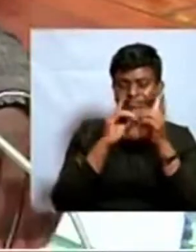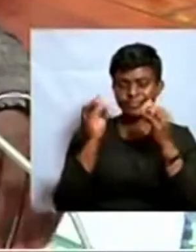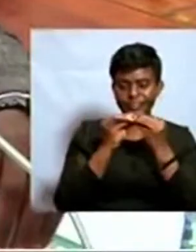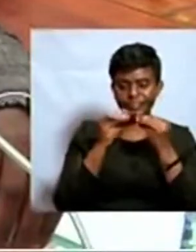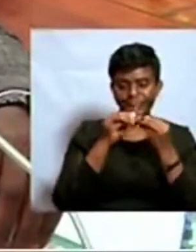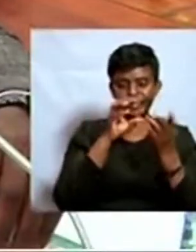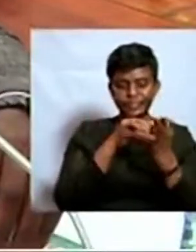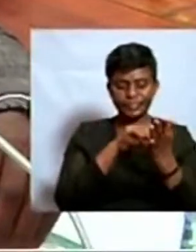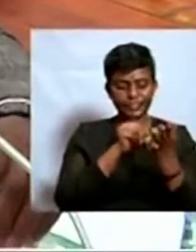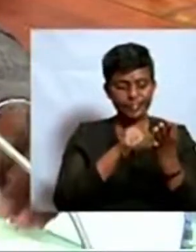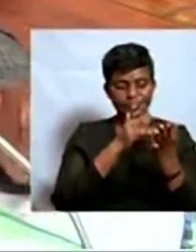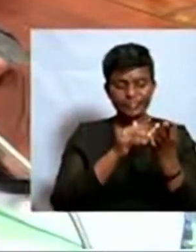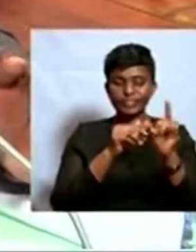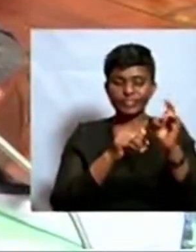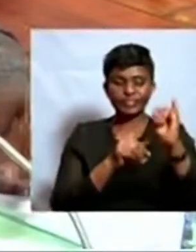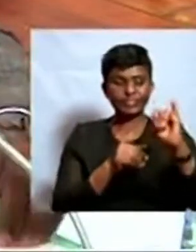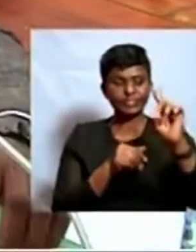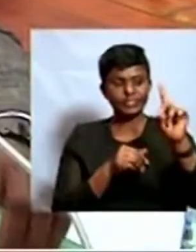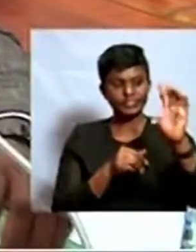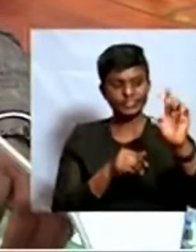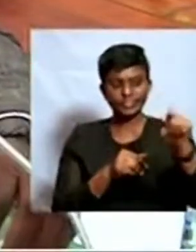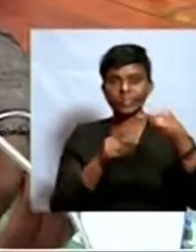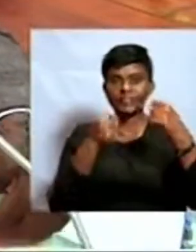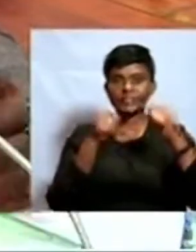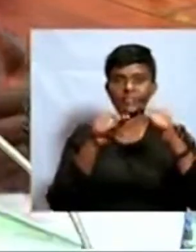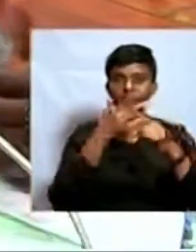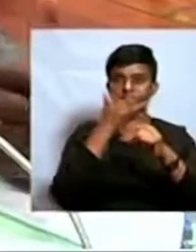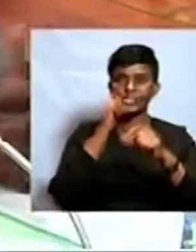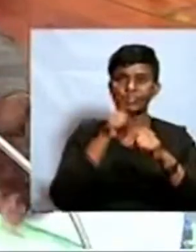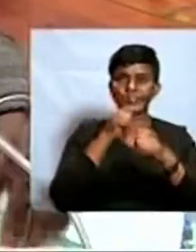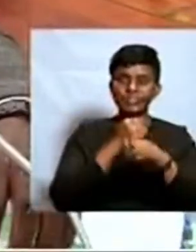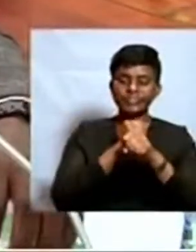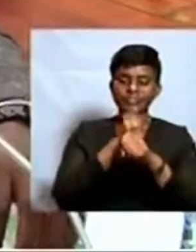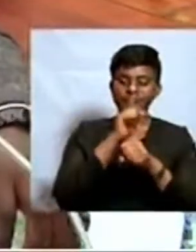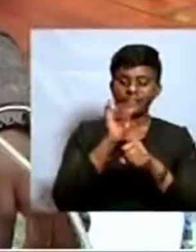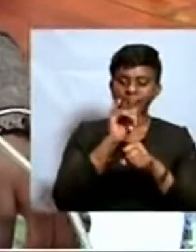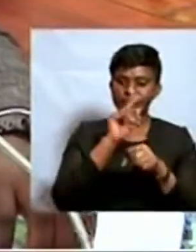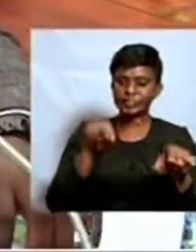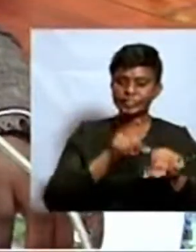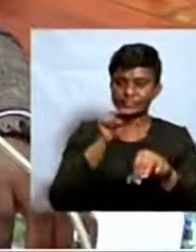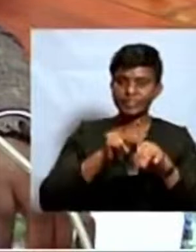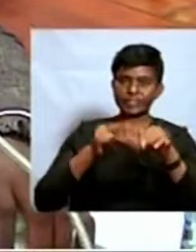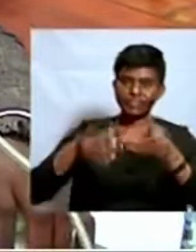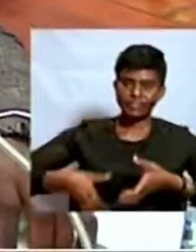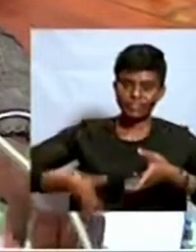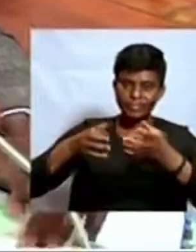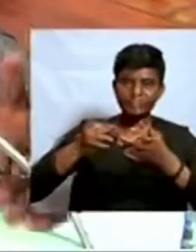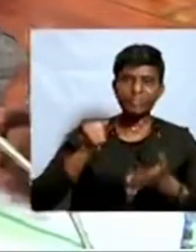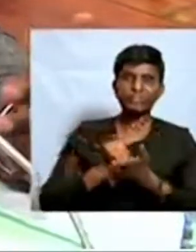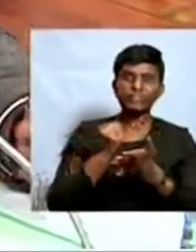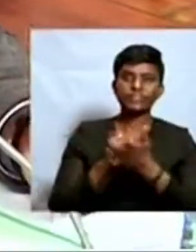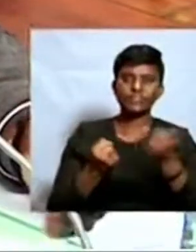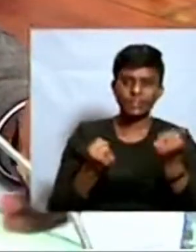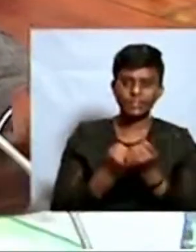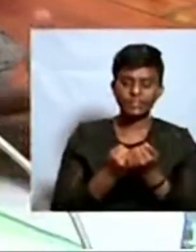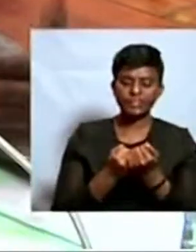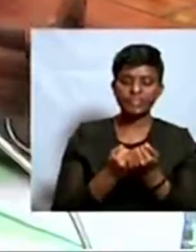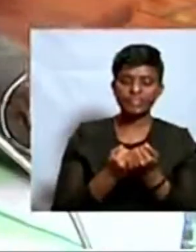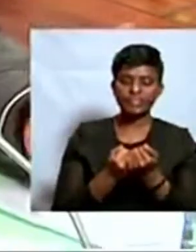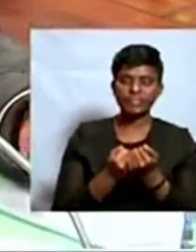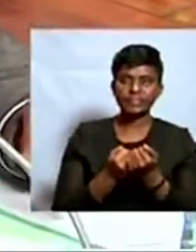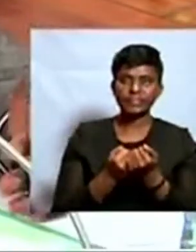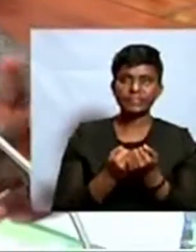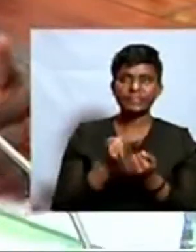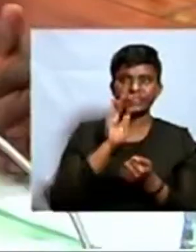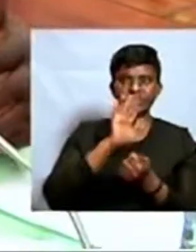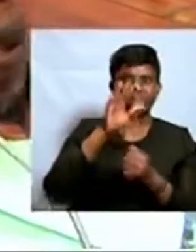a matter of fact, IDC is trying their level best to ensure that the national carrier is revamped, and also